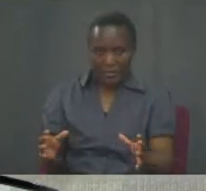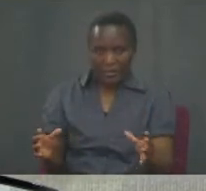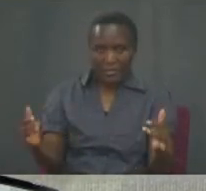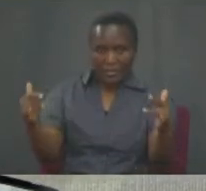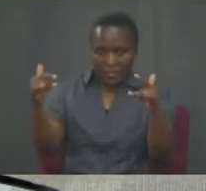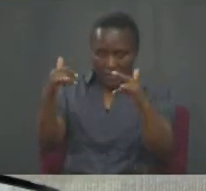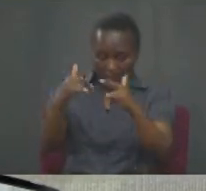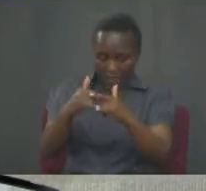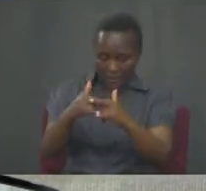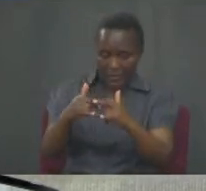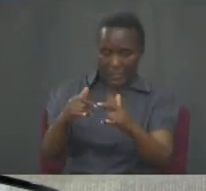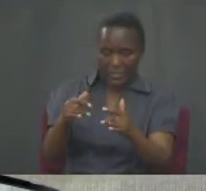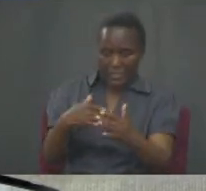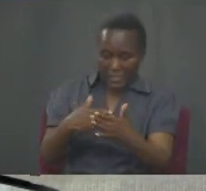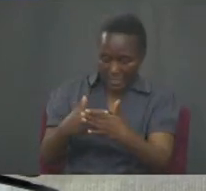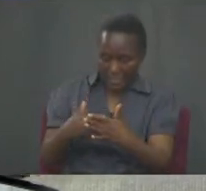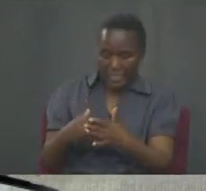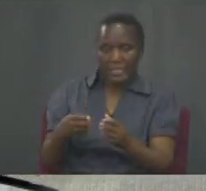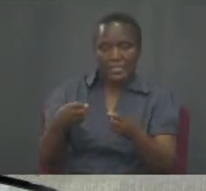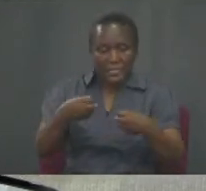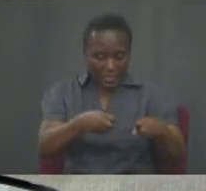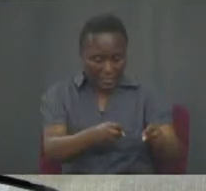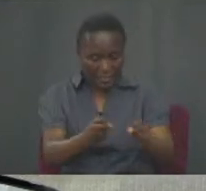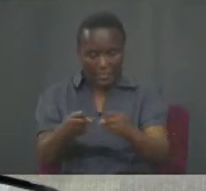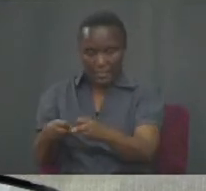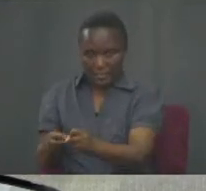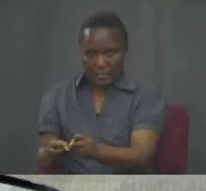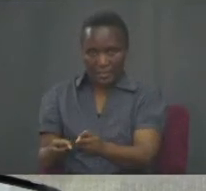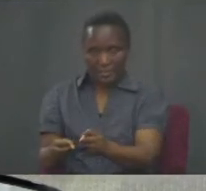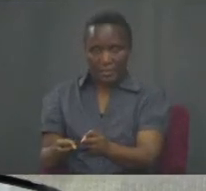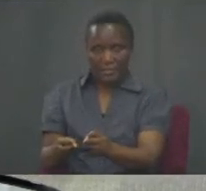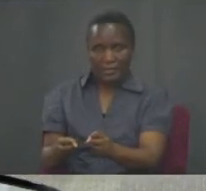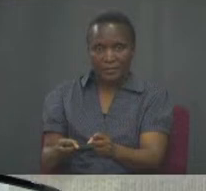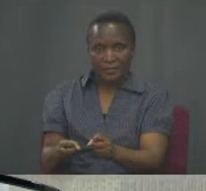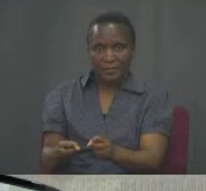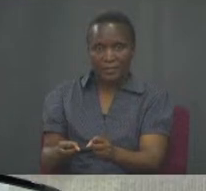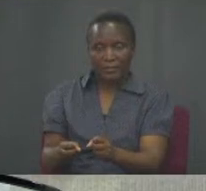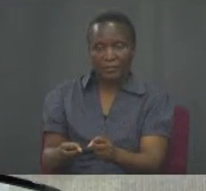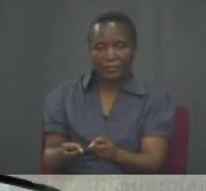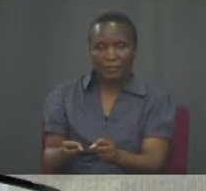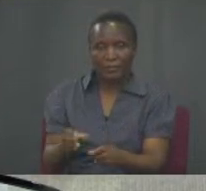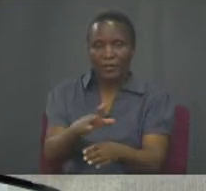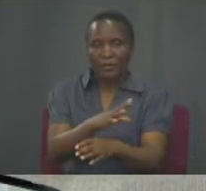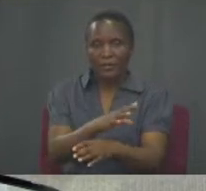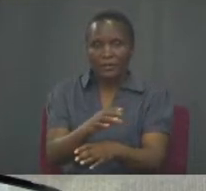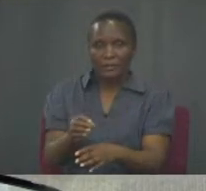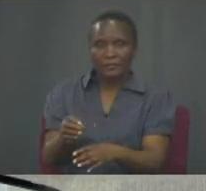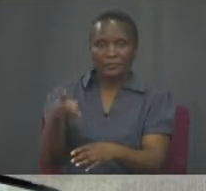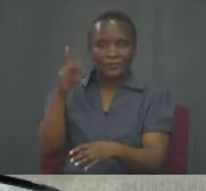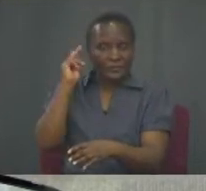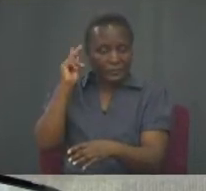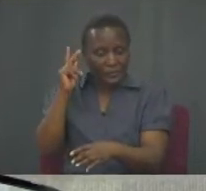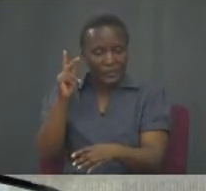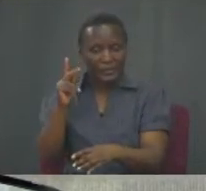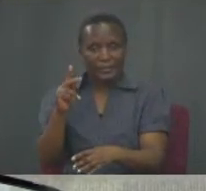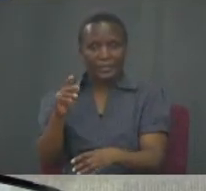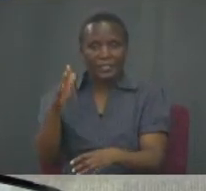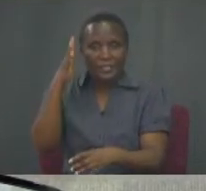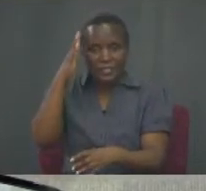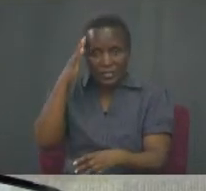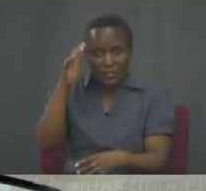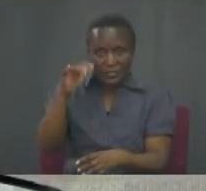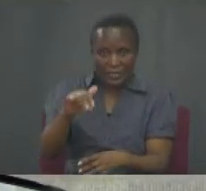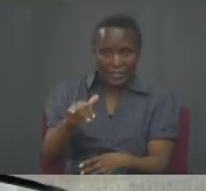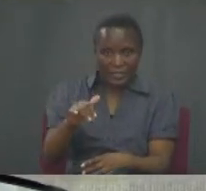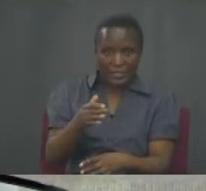at the sea. That's where they are, camping at the sea. And Pharaoh gets to know that they seem